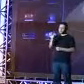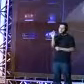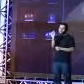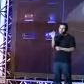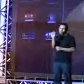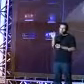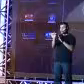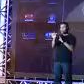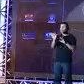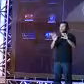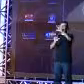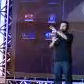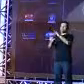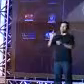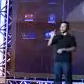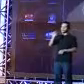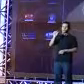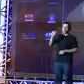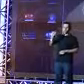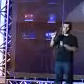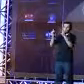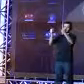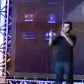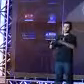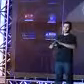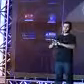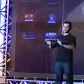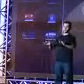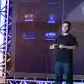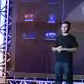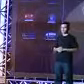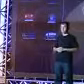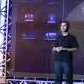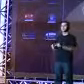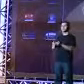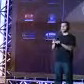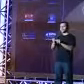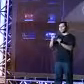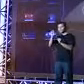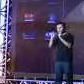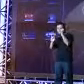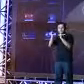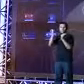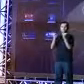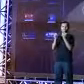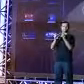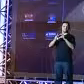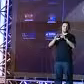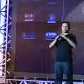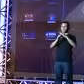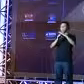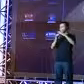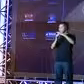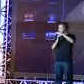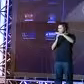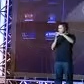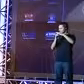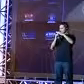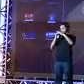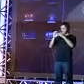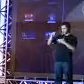corporations. In fact, on top of all that, it owns 120